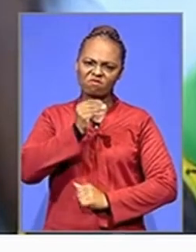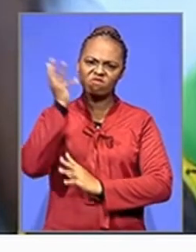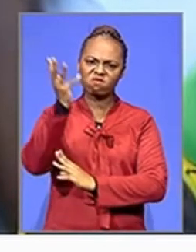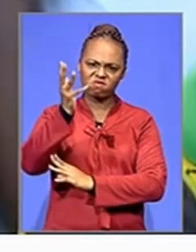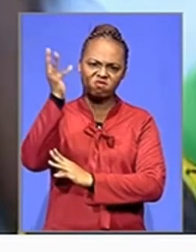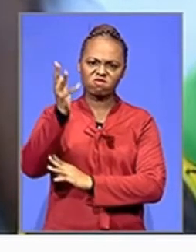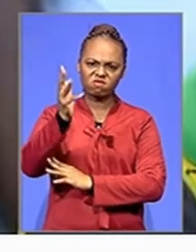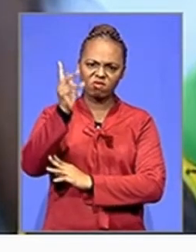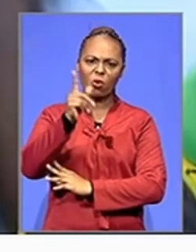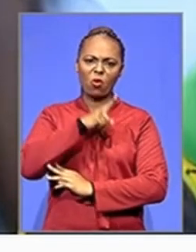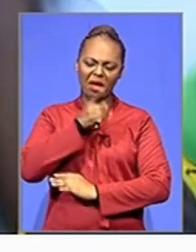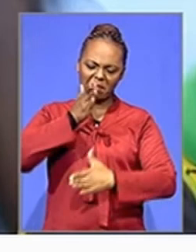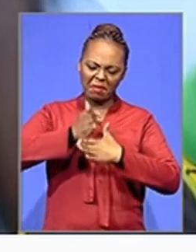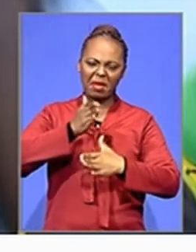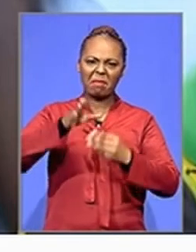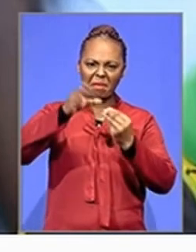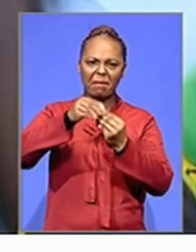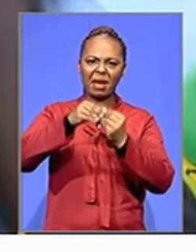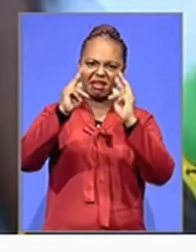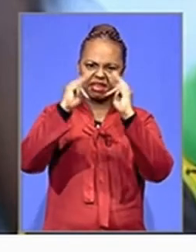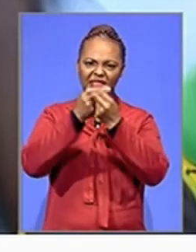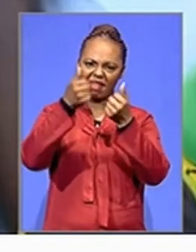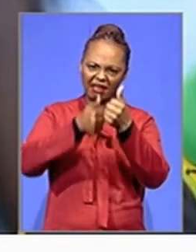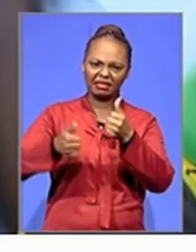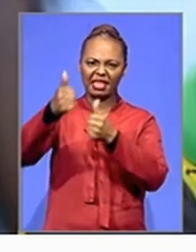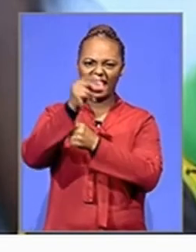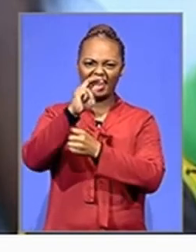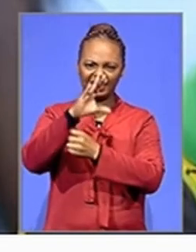as a member of, in fact, a National Executive